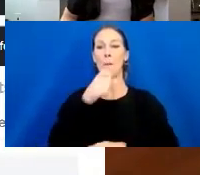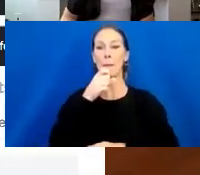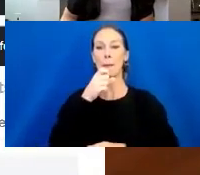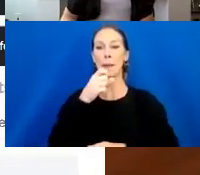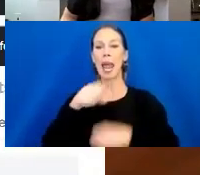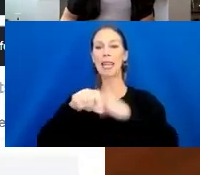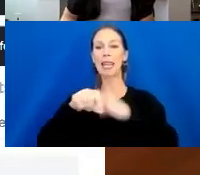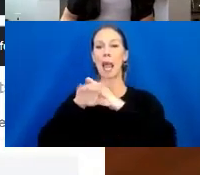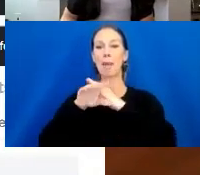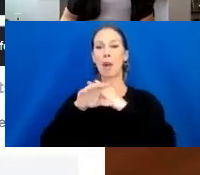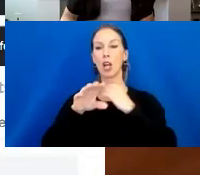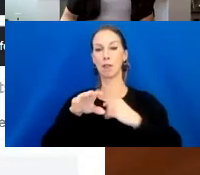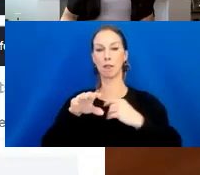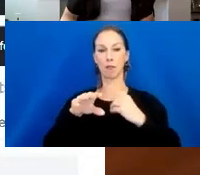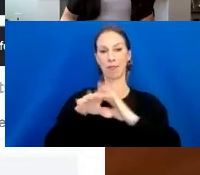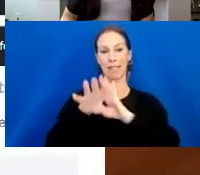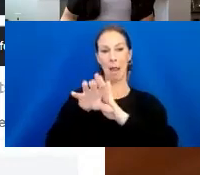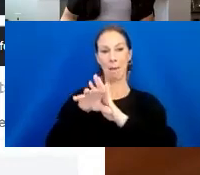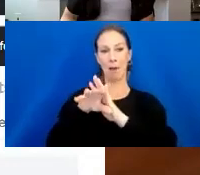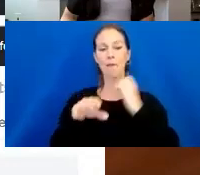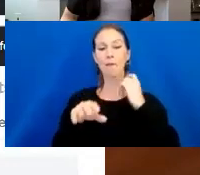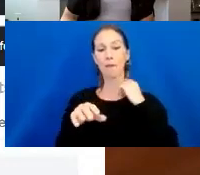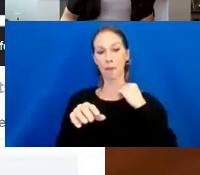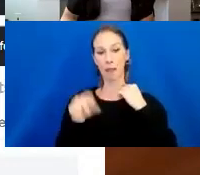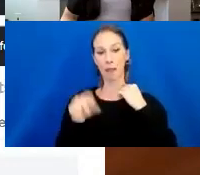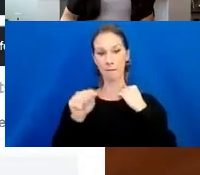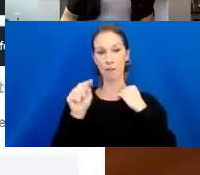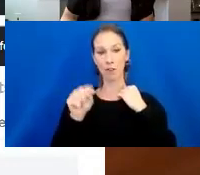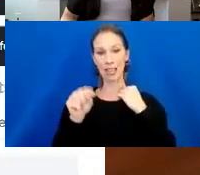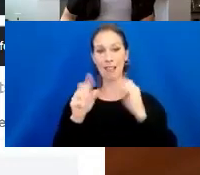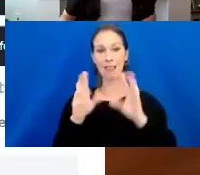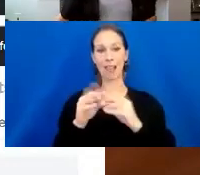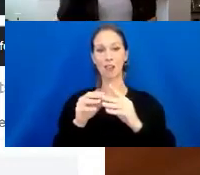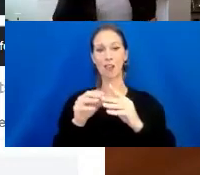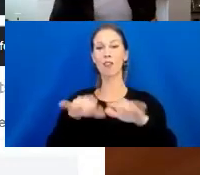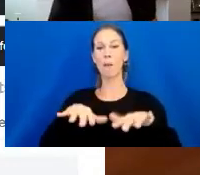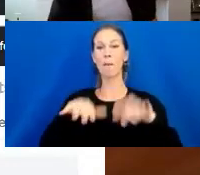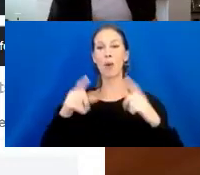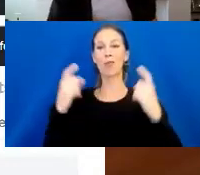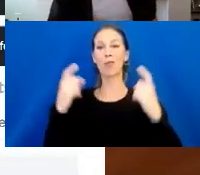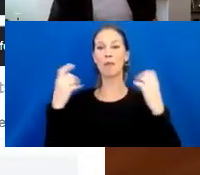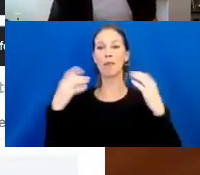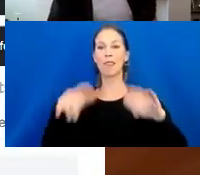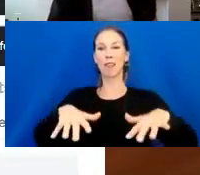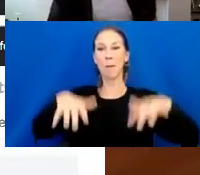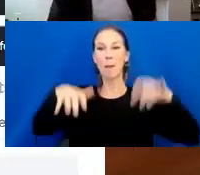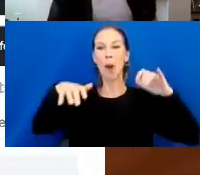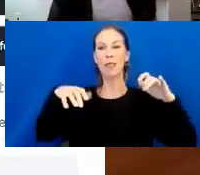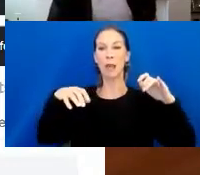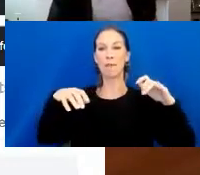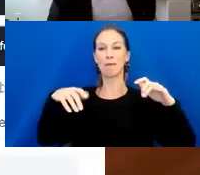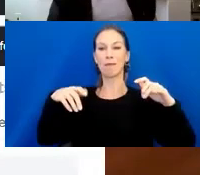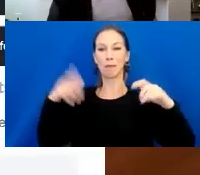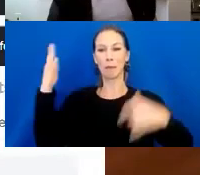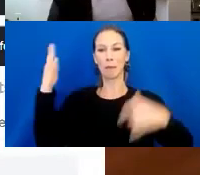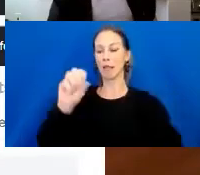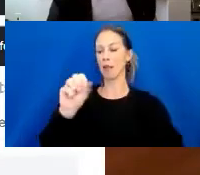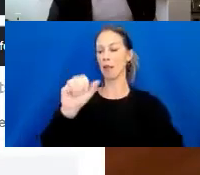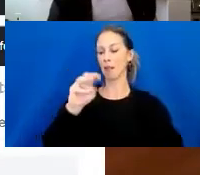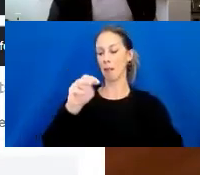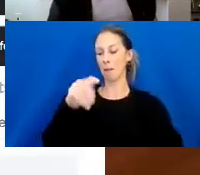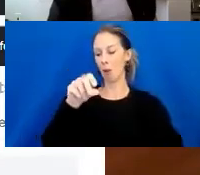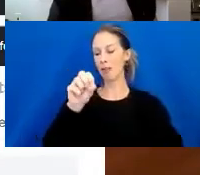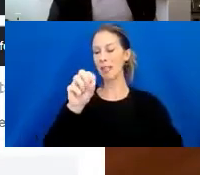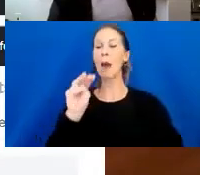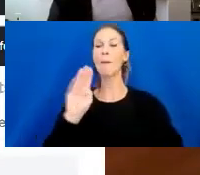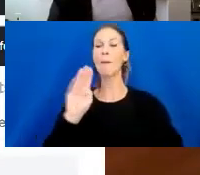sessions for the symposia examples, it will just be the presenters who have access to their cameras and microphones. The audience